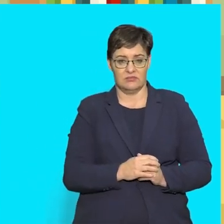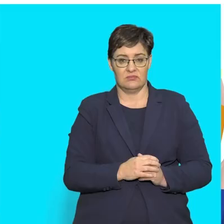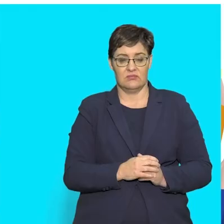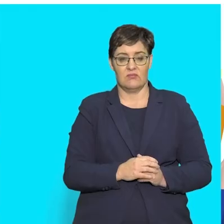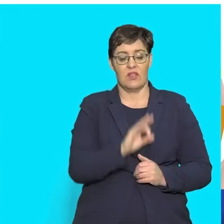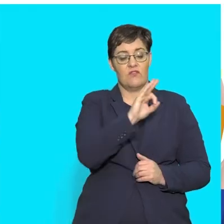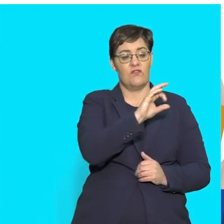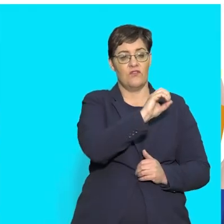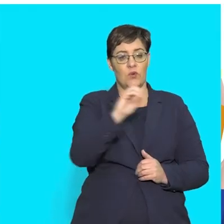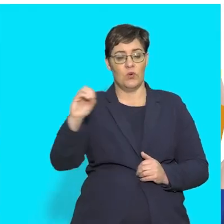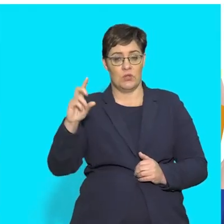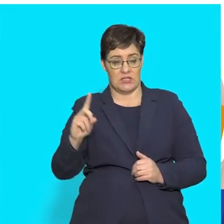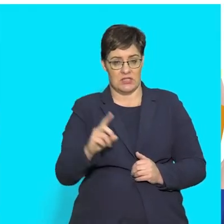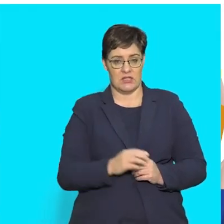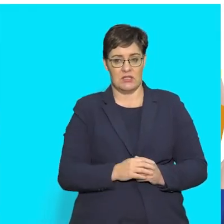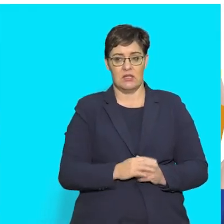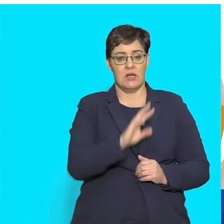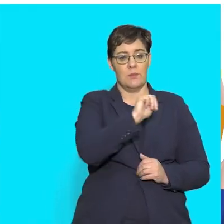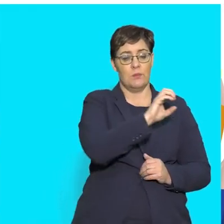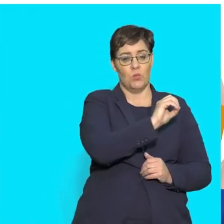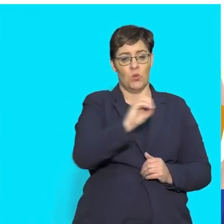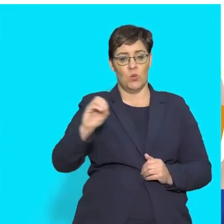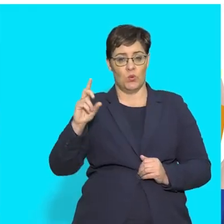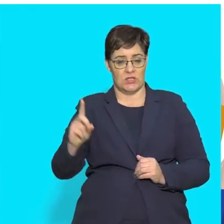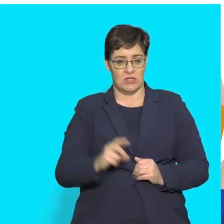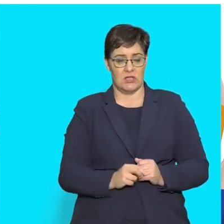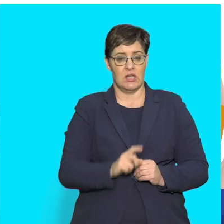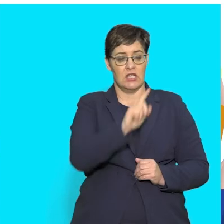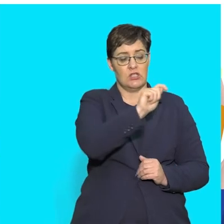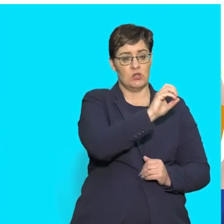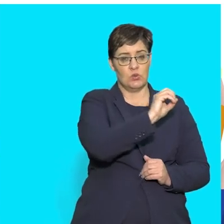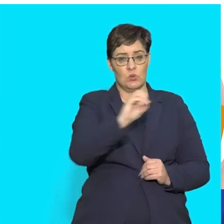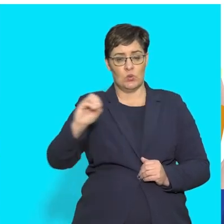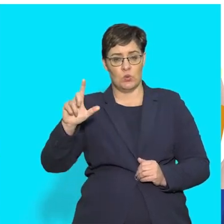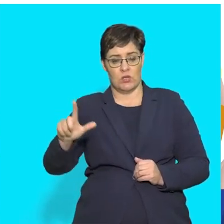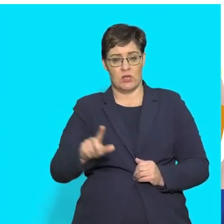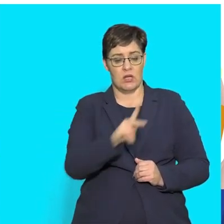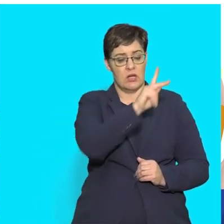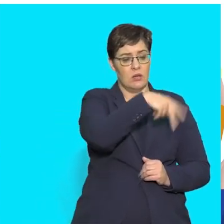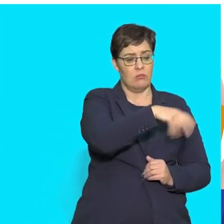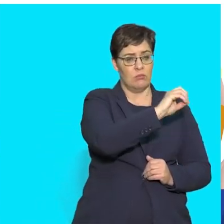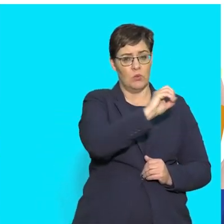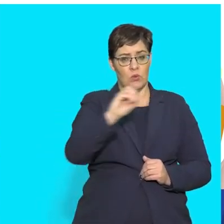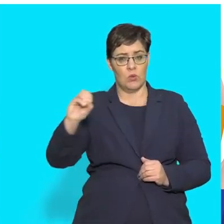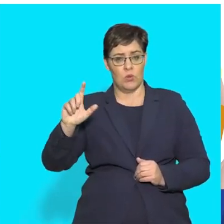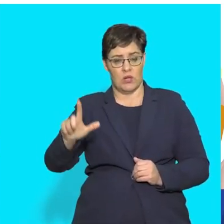words. Food, mood, tool,